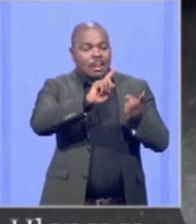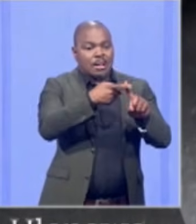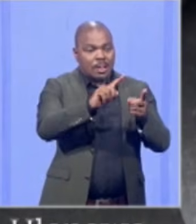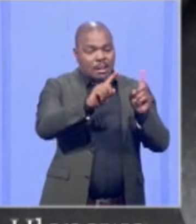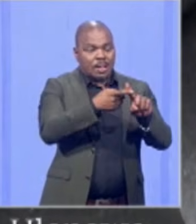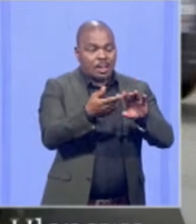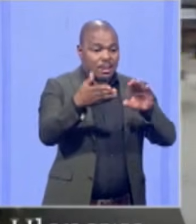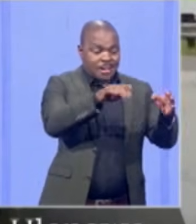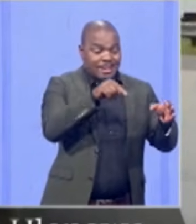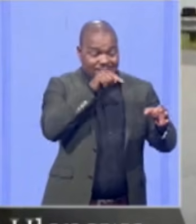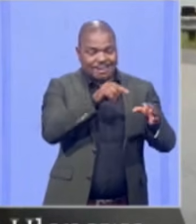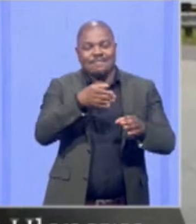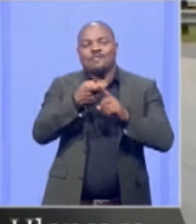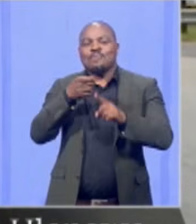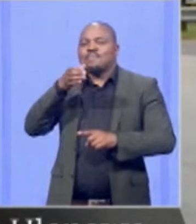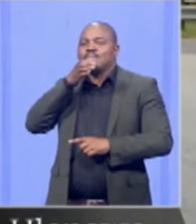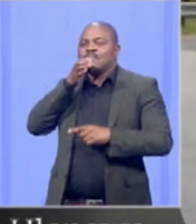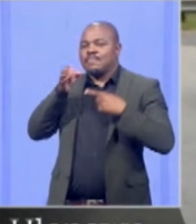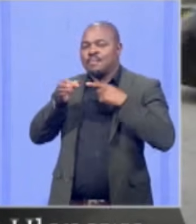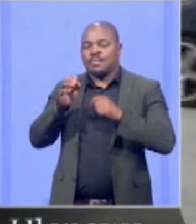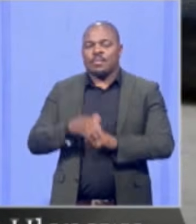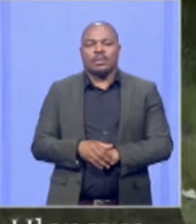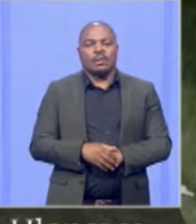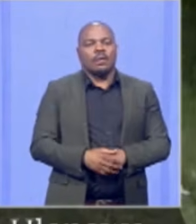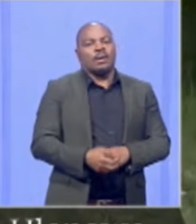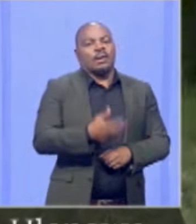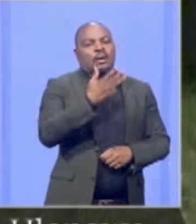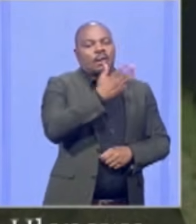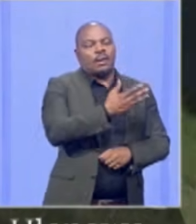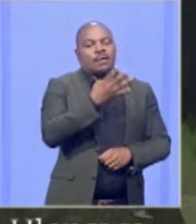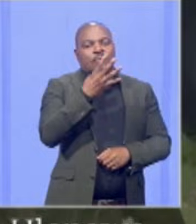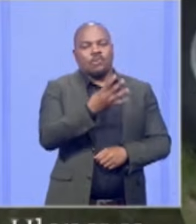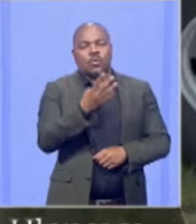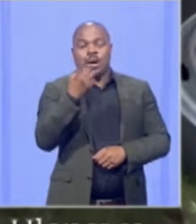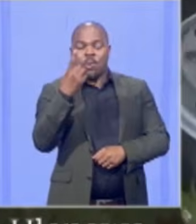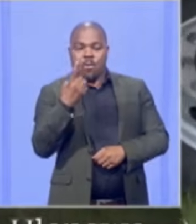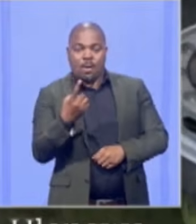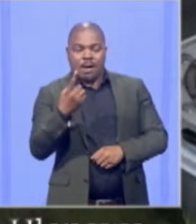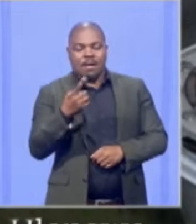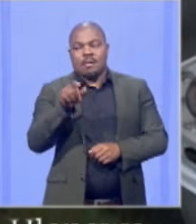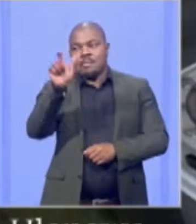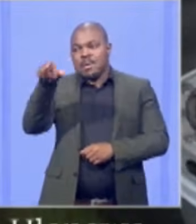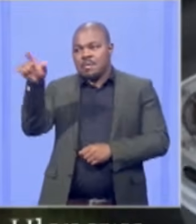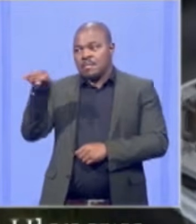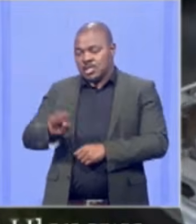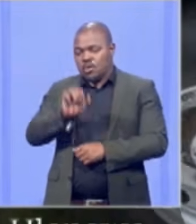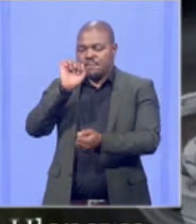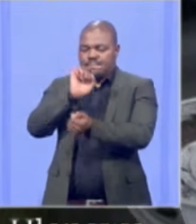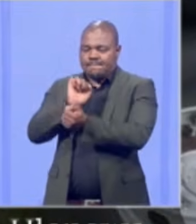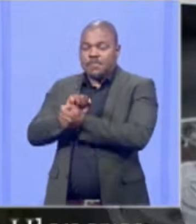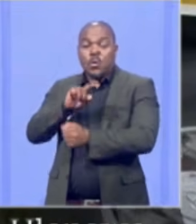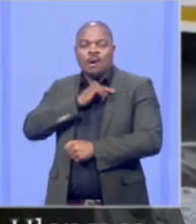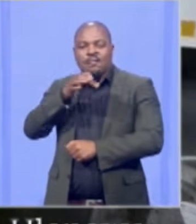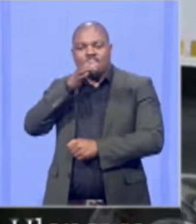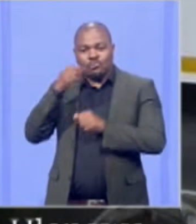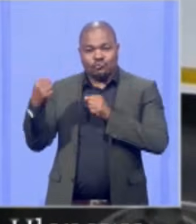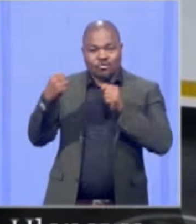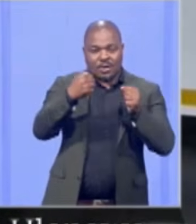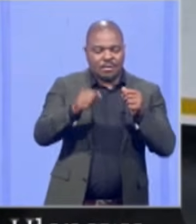latolang matshelo. Bakgweetsi ba le 941 go ralala naga ba tshwaretswe go kgweetsa ba itshietse fa ba